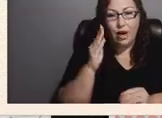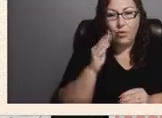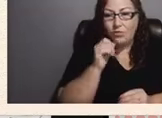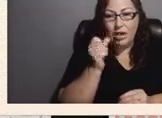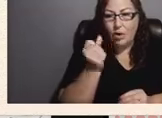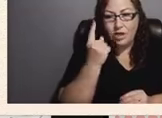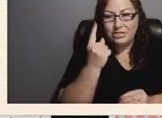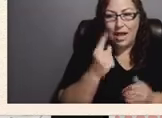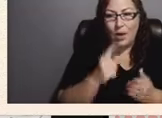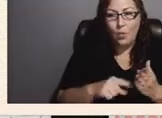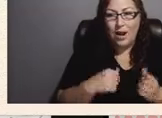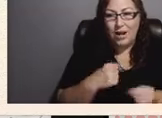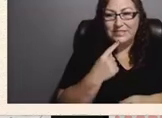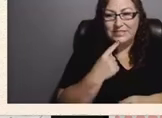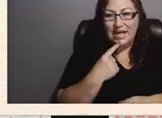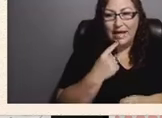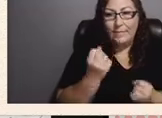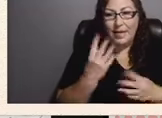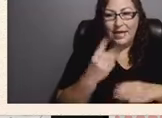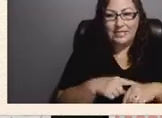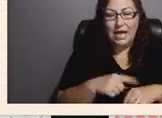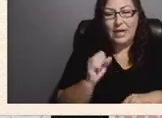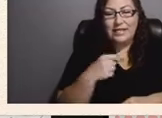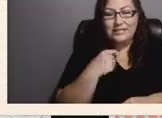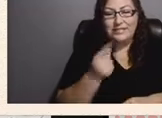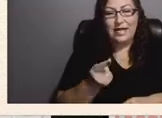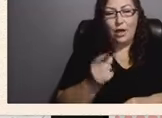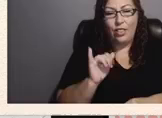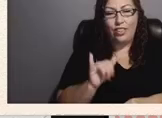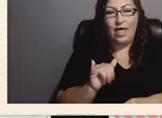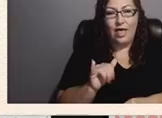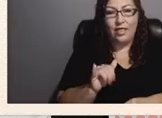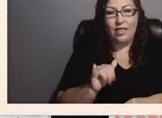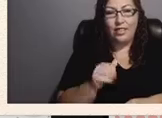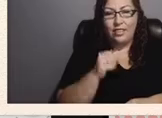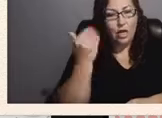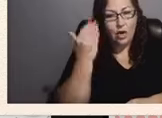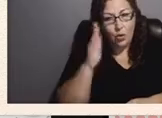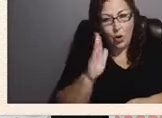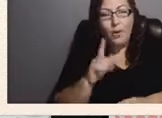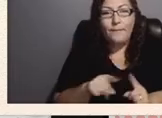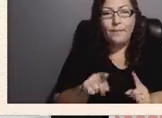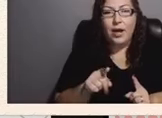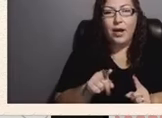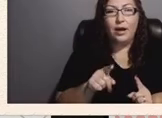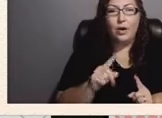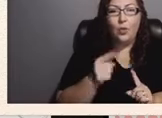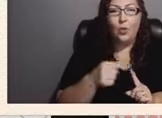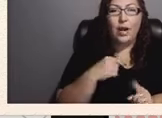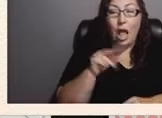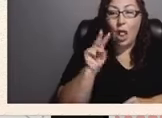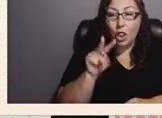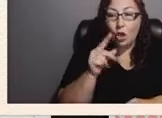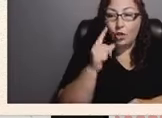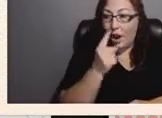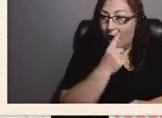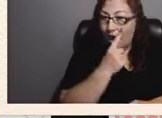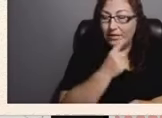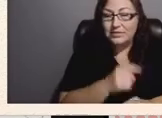And I can tell that they don't know. But I look in their eyes, you